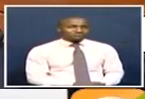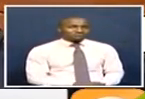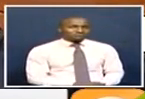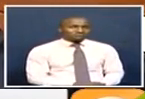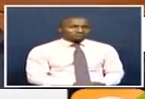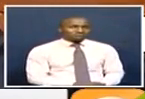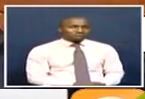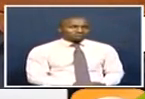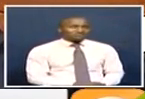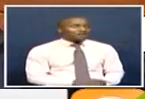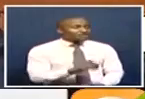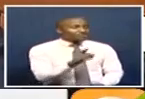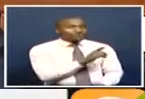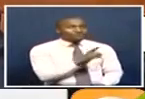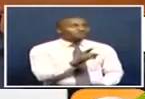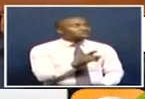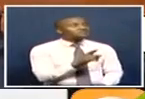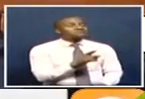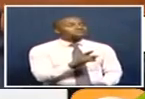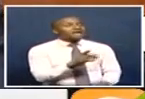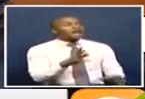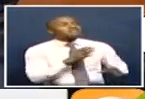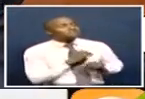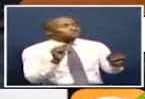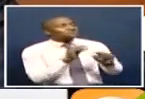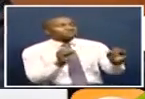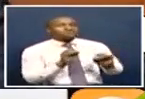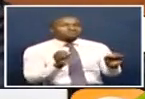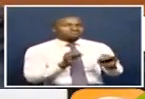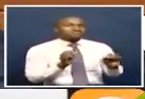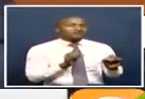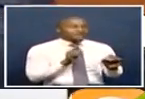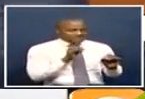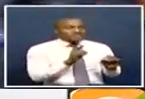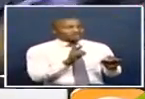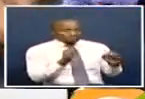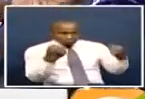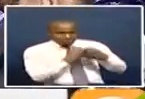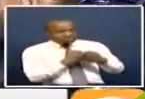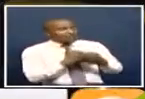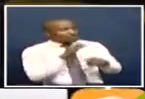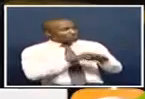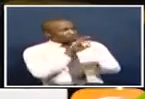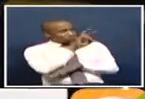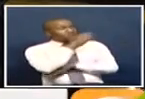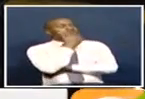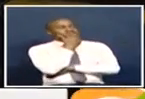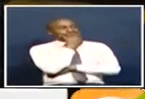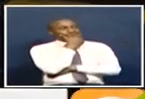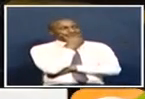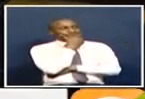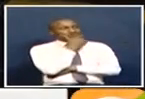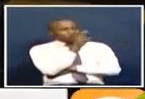Those are not people who take things lying down. So let's watch. It's a good match to watch. Let's watch. Just let's watch. You're being